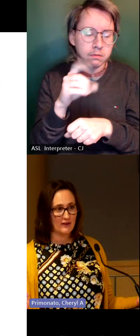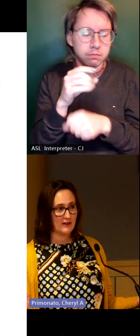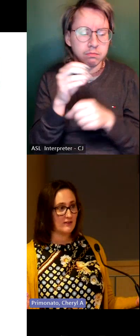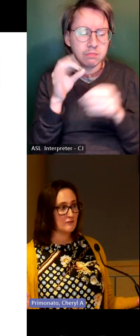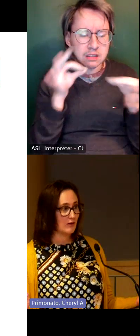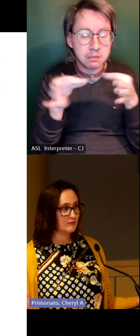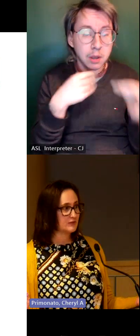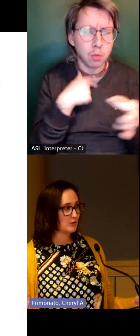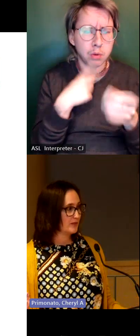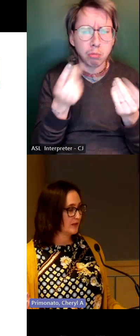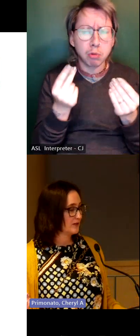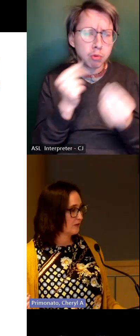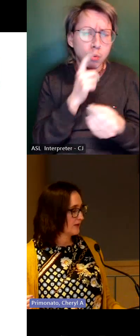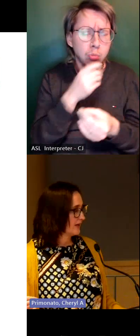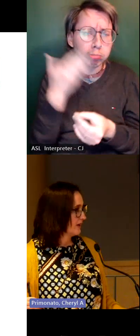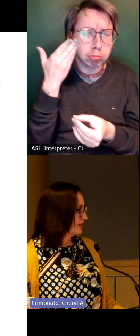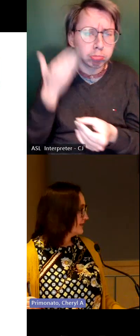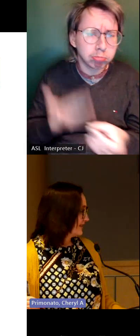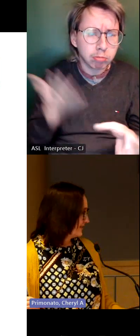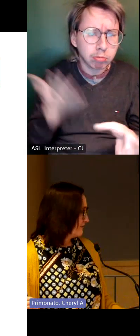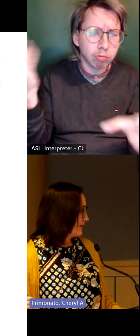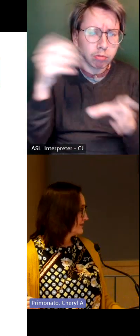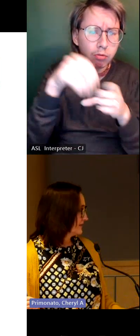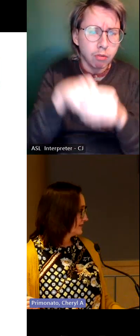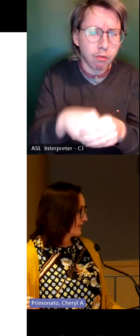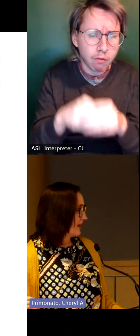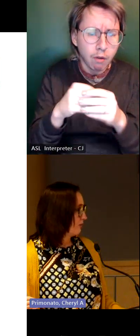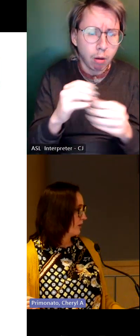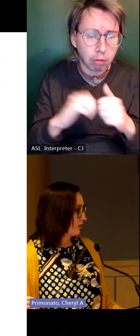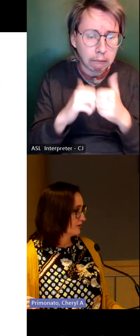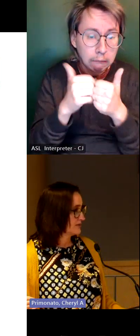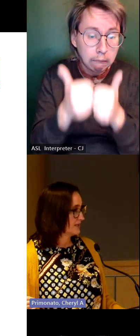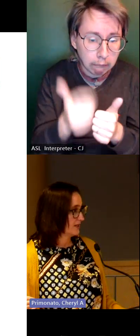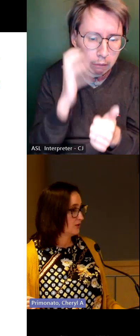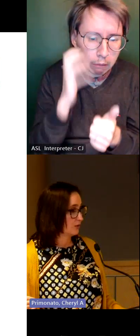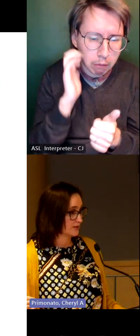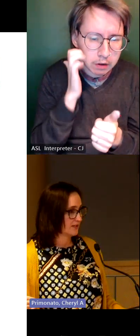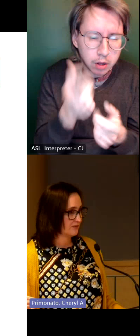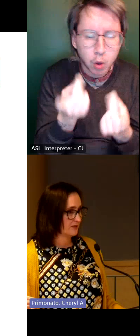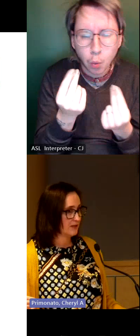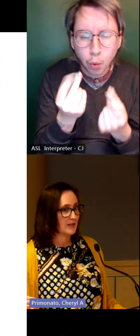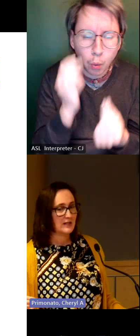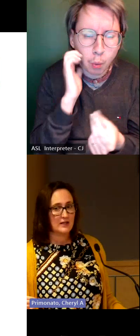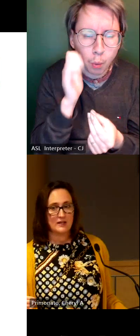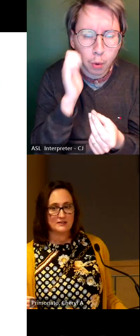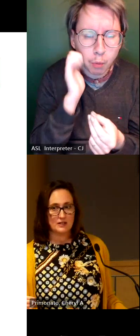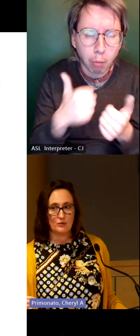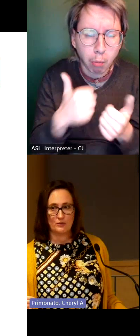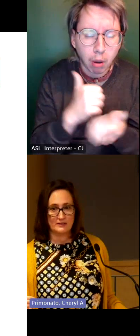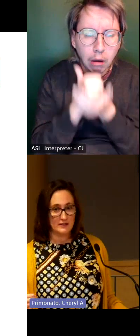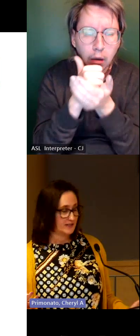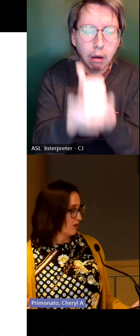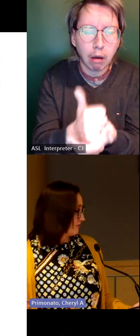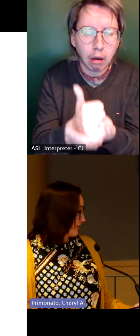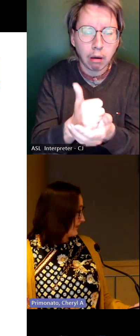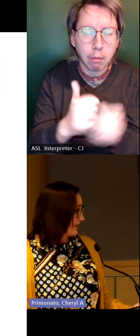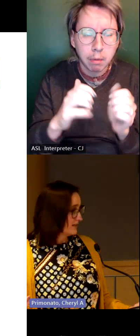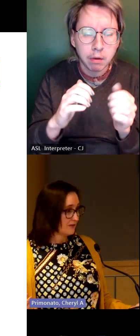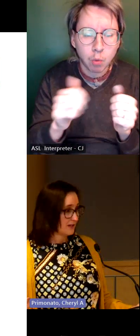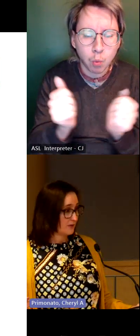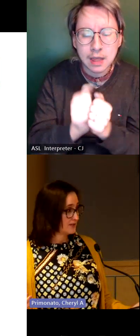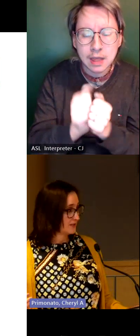how we are involved with the authority on a day-to-day basis, and how we're overseeing your safety. So we'd like to